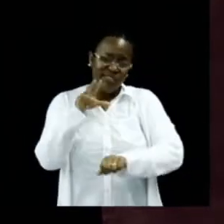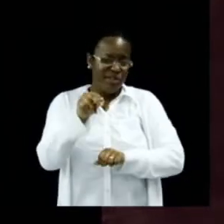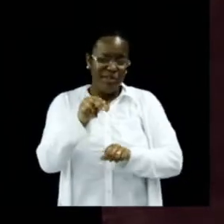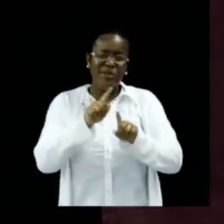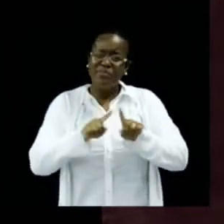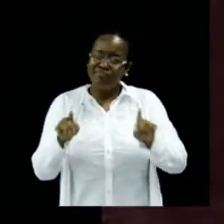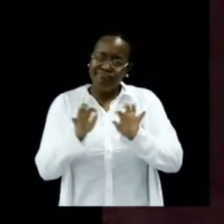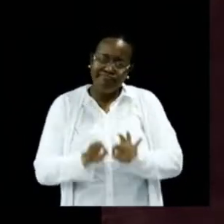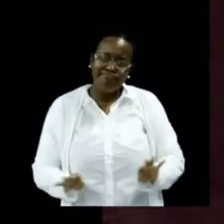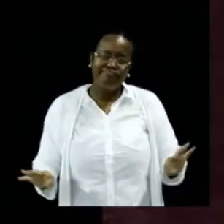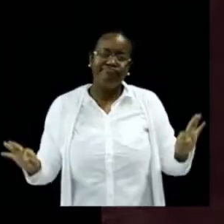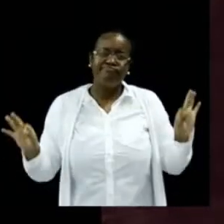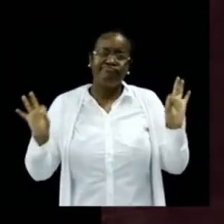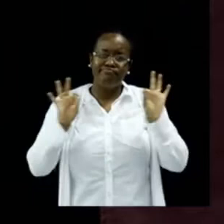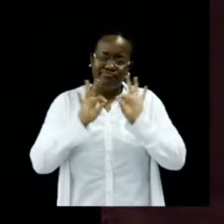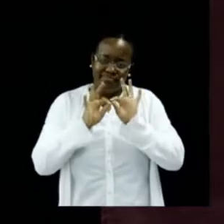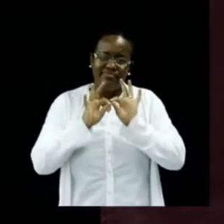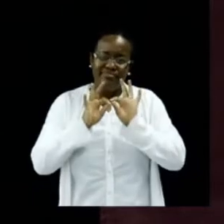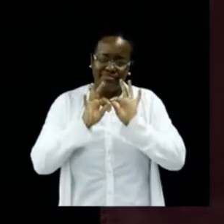meaningful.